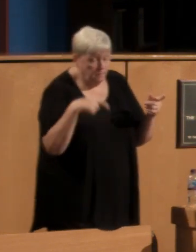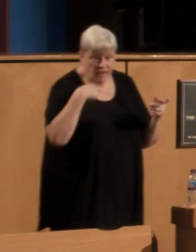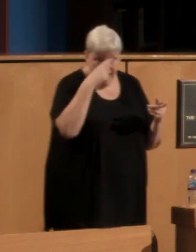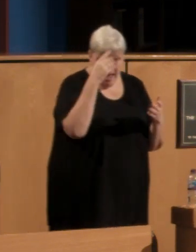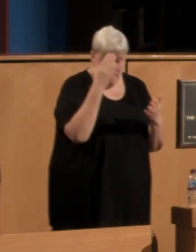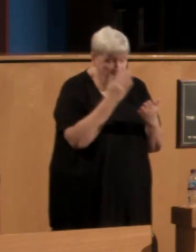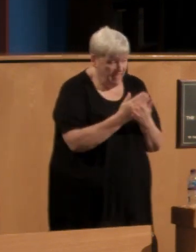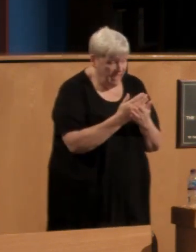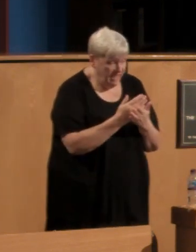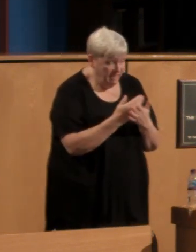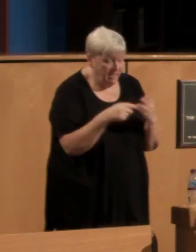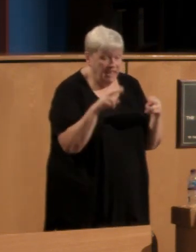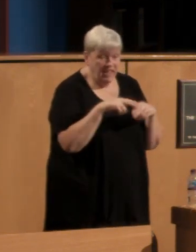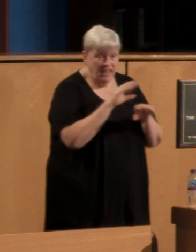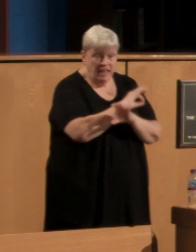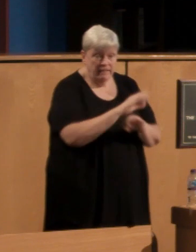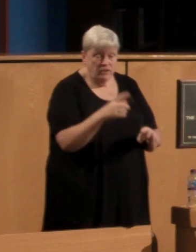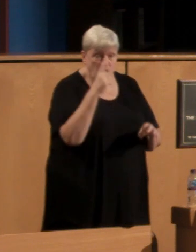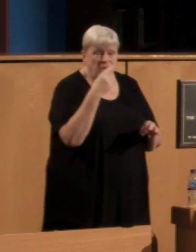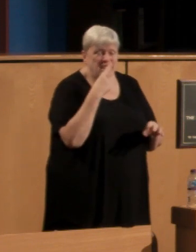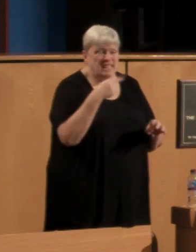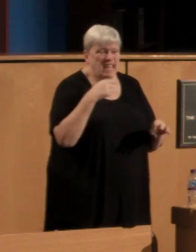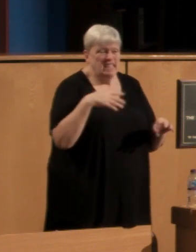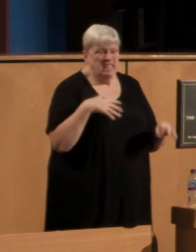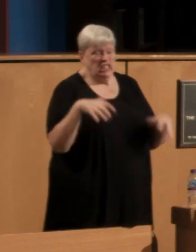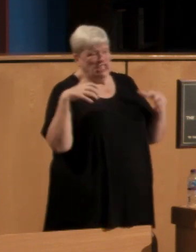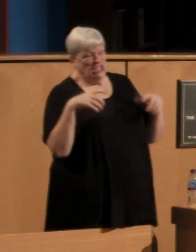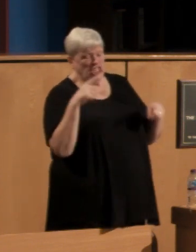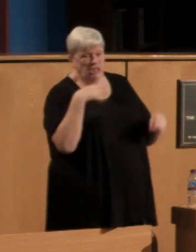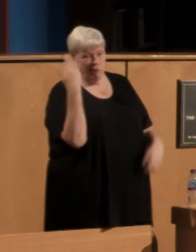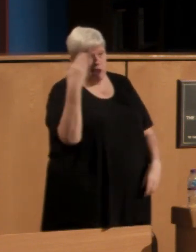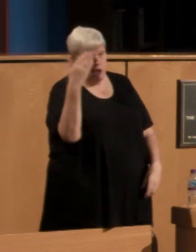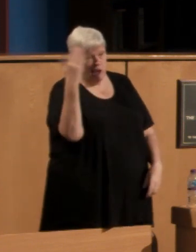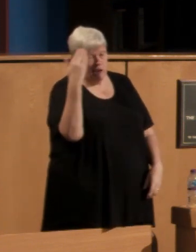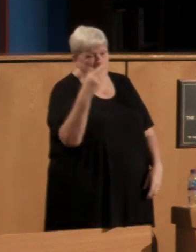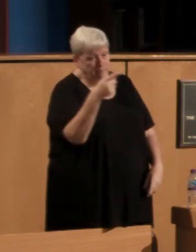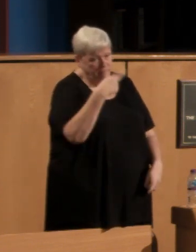that if no one calls your work preachy, then you have been too subtle.